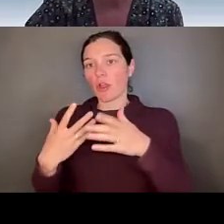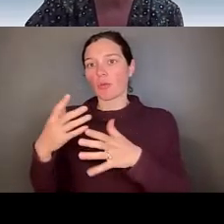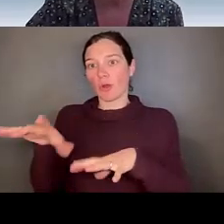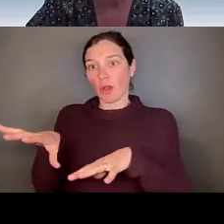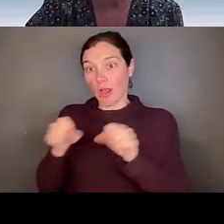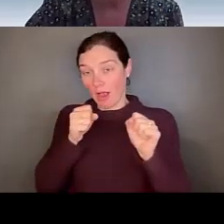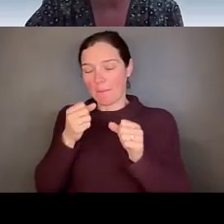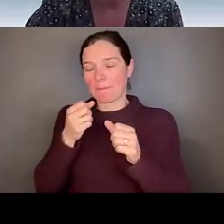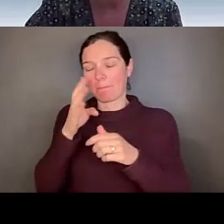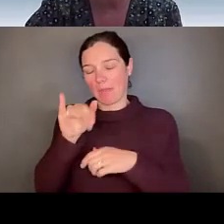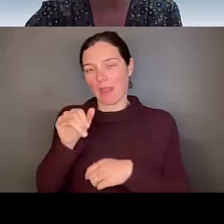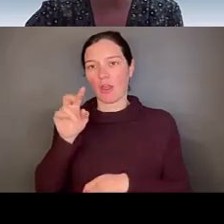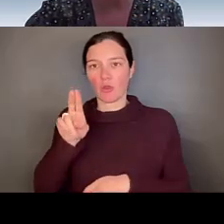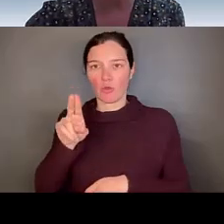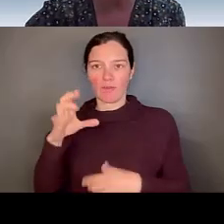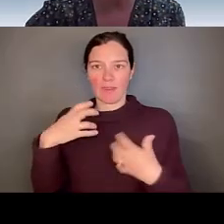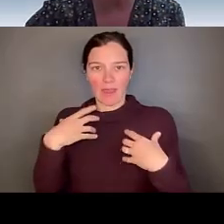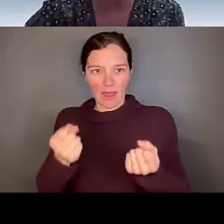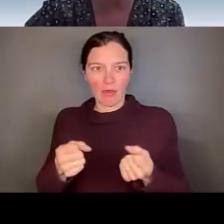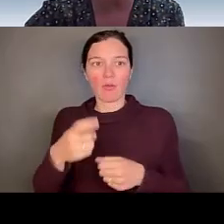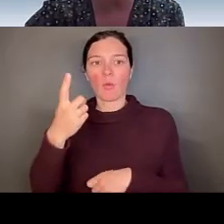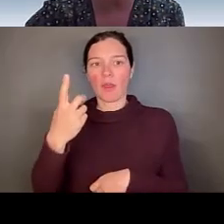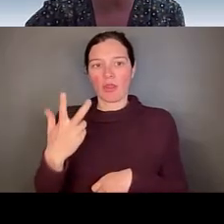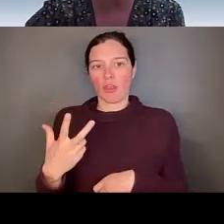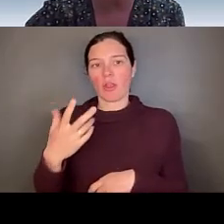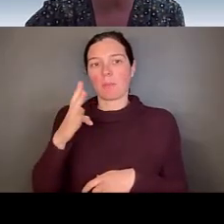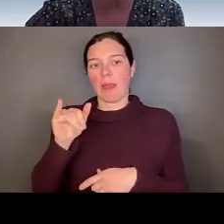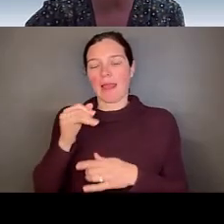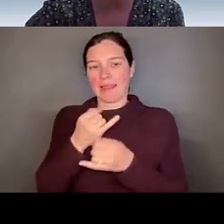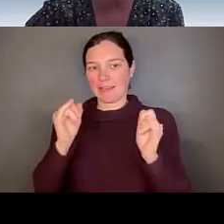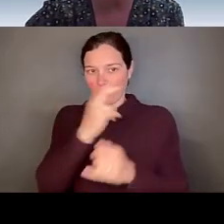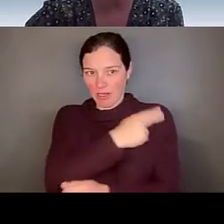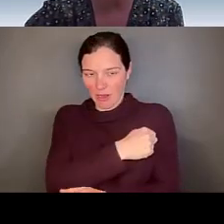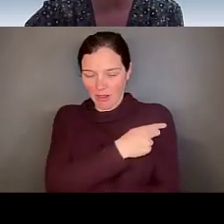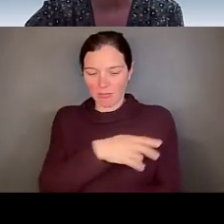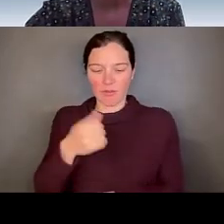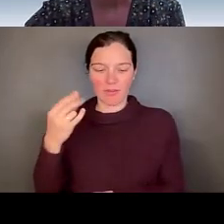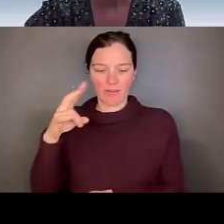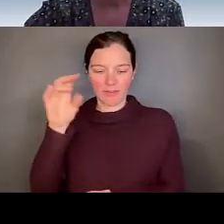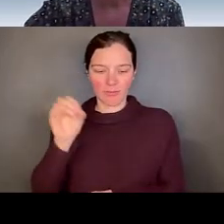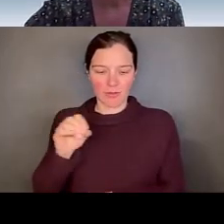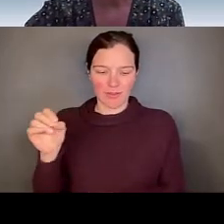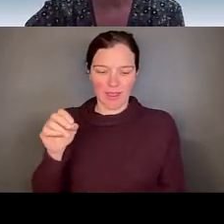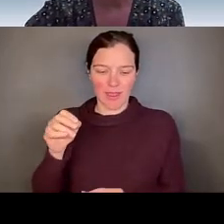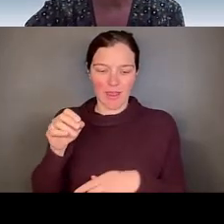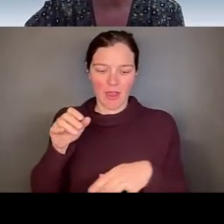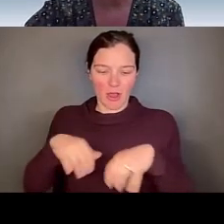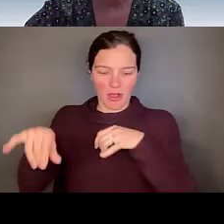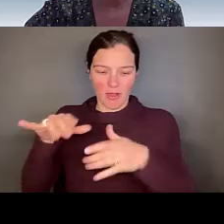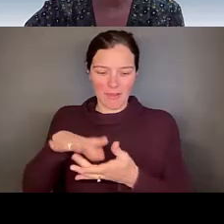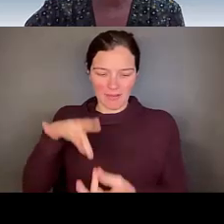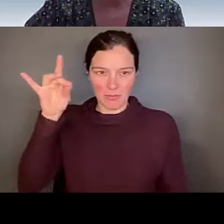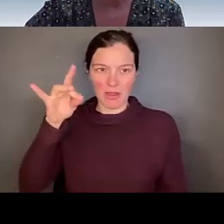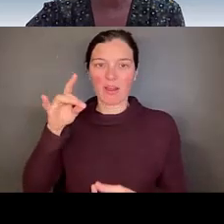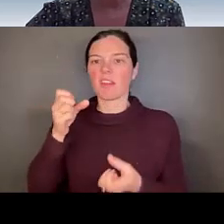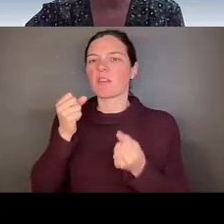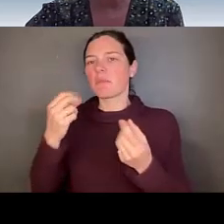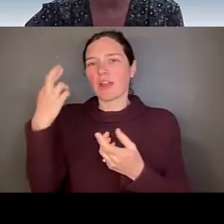Health, another third by independent hospitals throughout the state, and 17% by Common Spirit. There are lots of reasons for